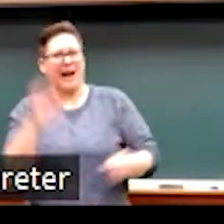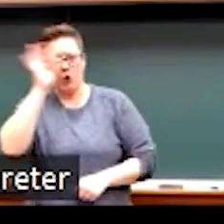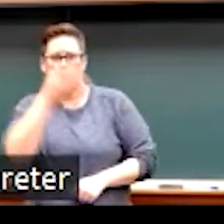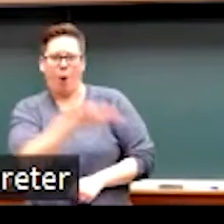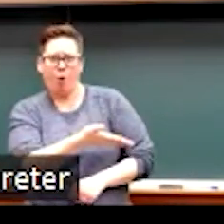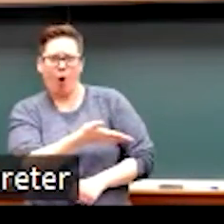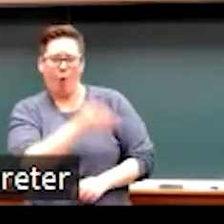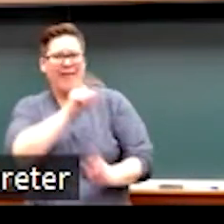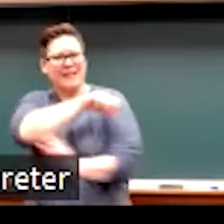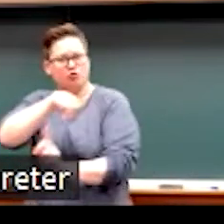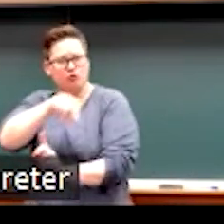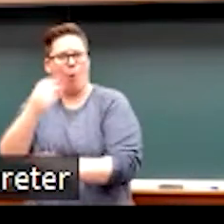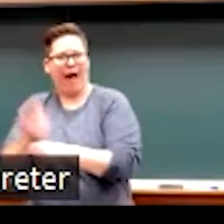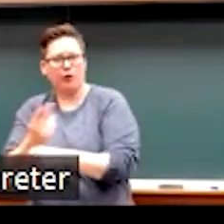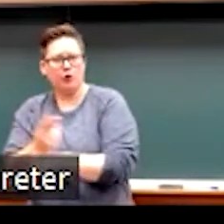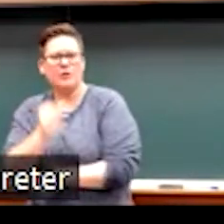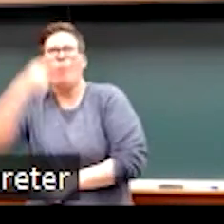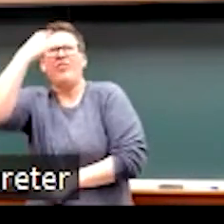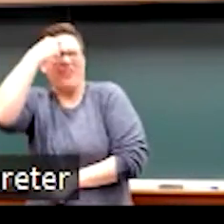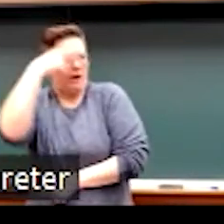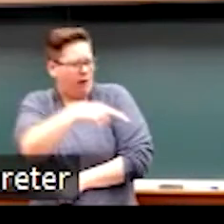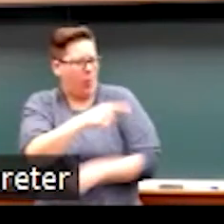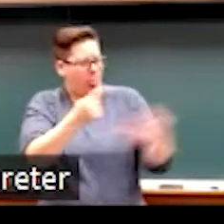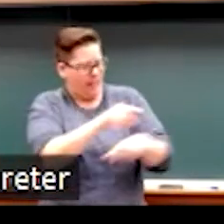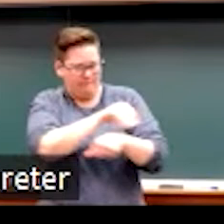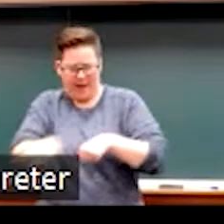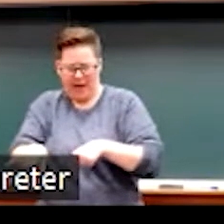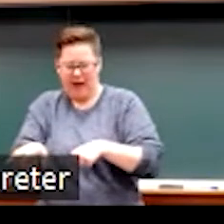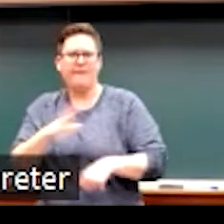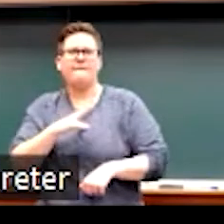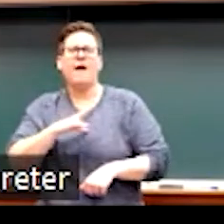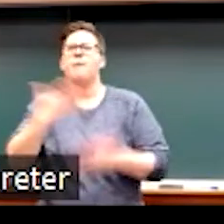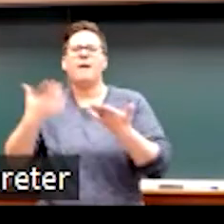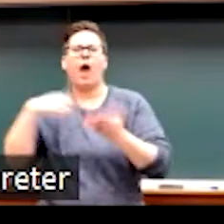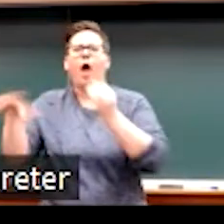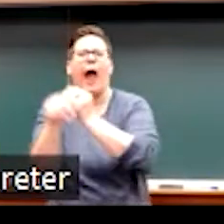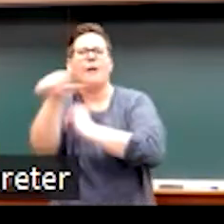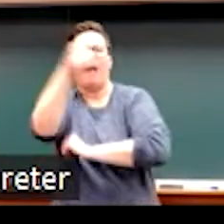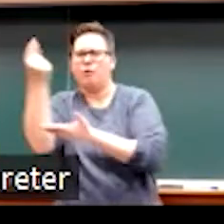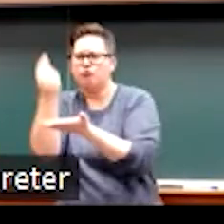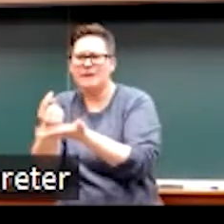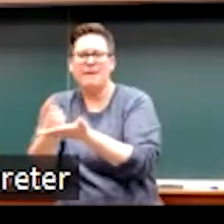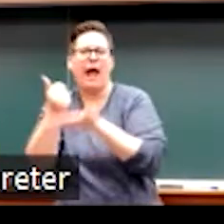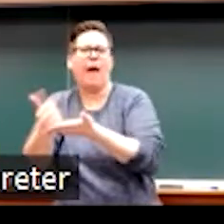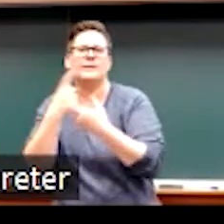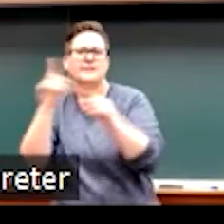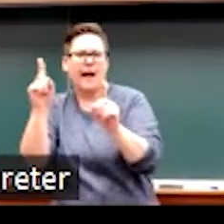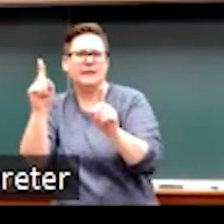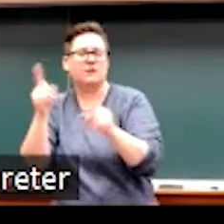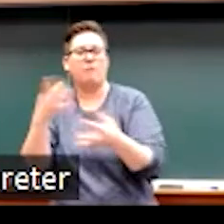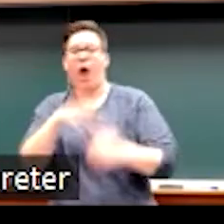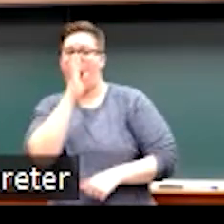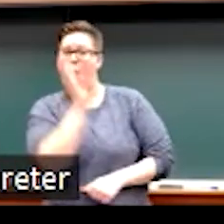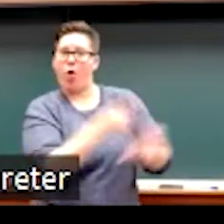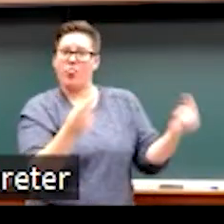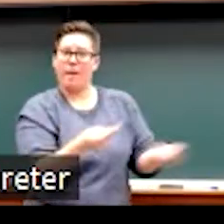you had considered the role of pain, maybe there's something else that could have been added to the treatment or addressed to help them be successful. But instead,